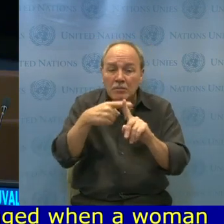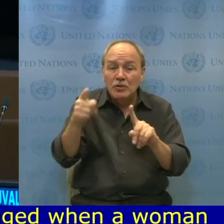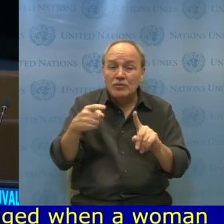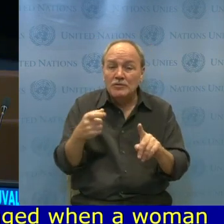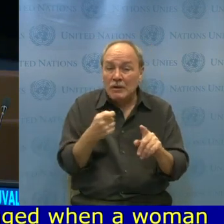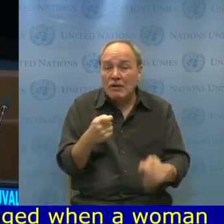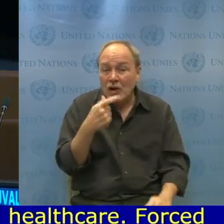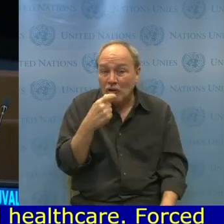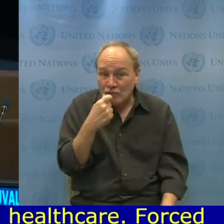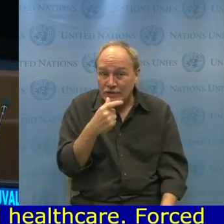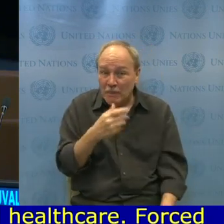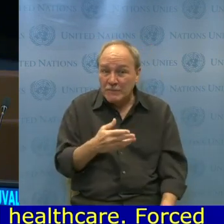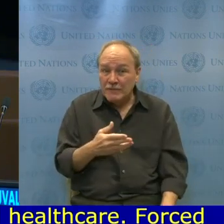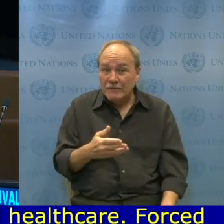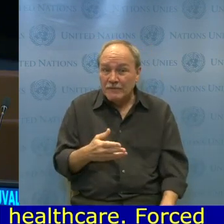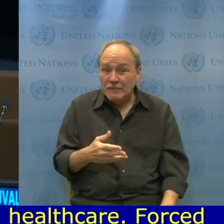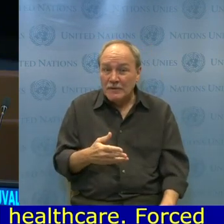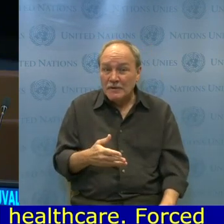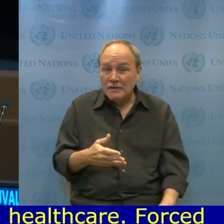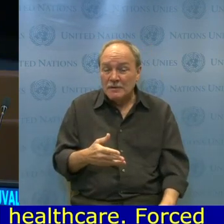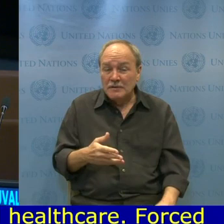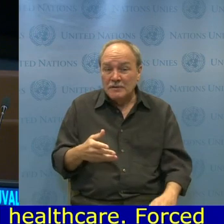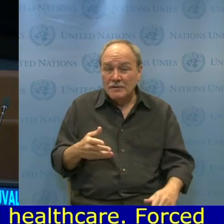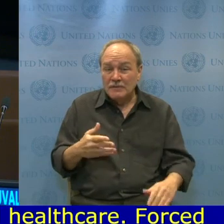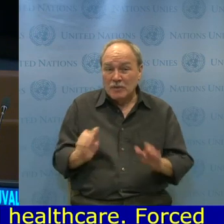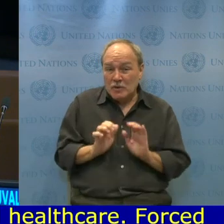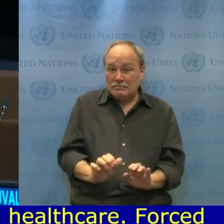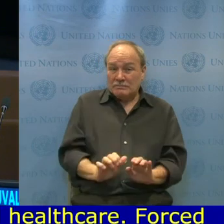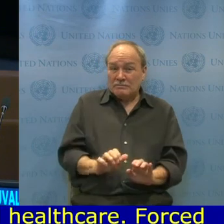widespread. Forced abortion is all too common, and